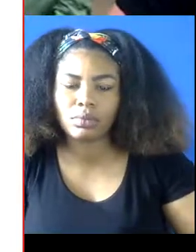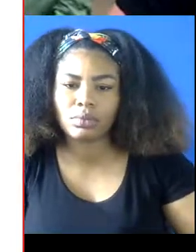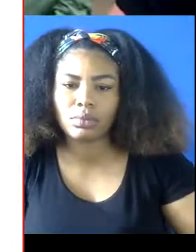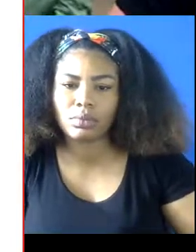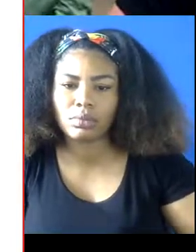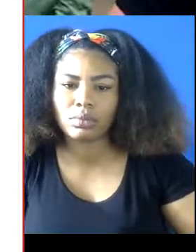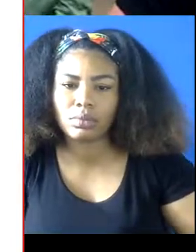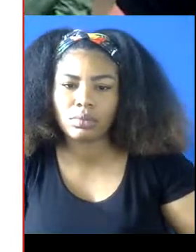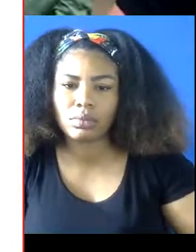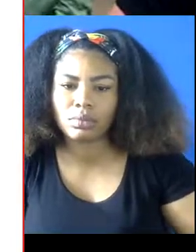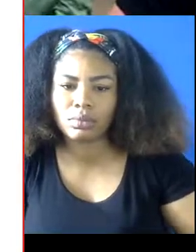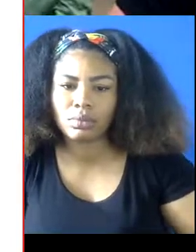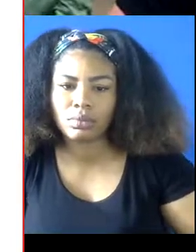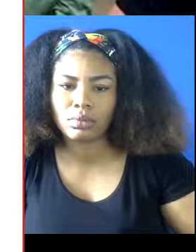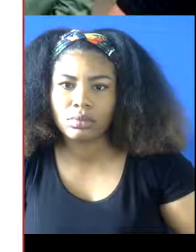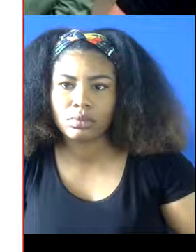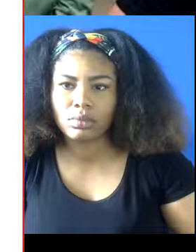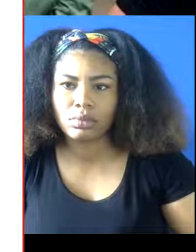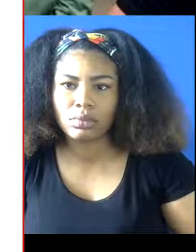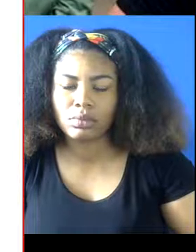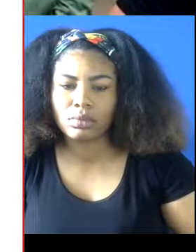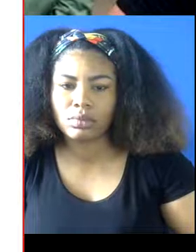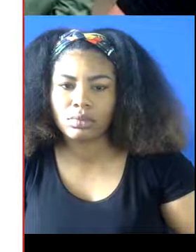There we go.